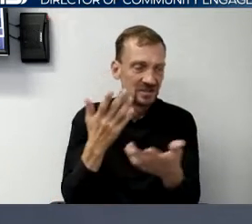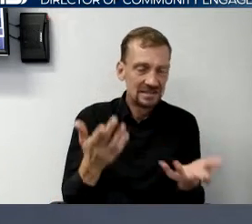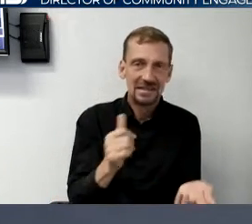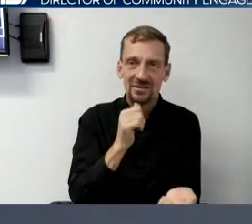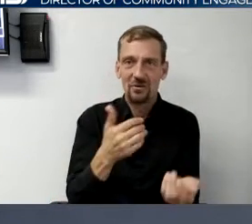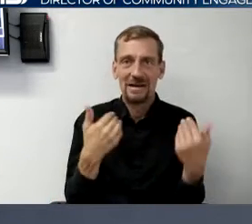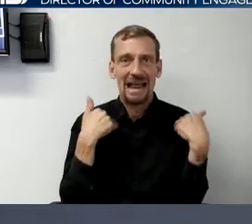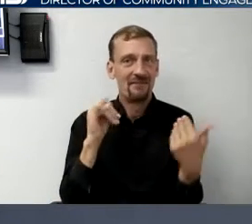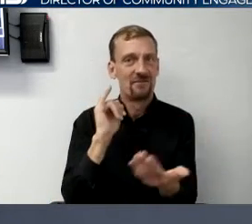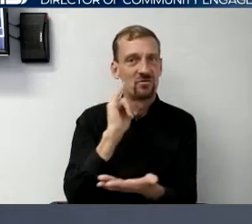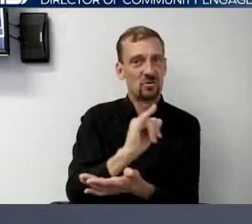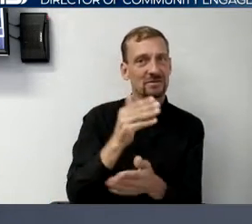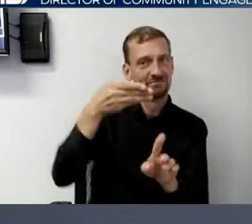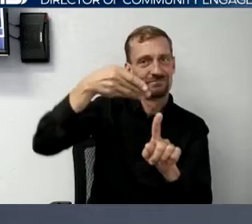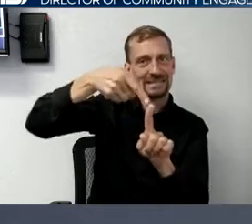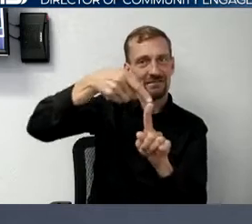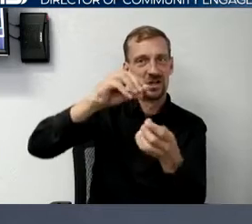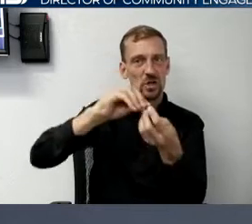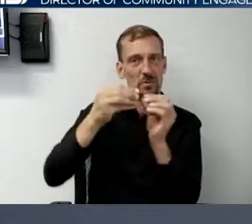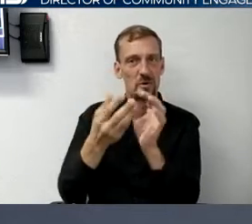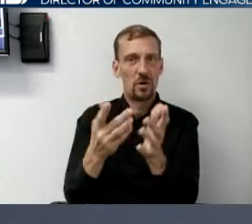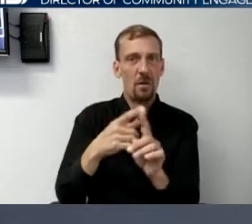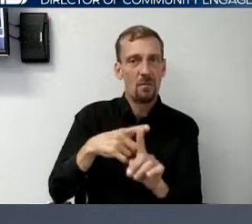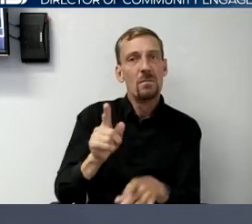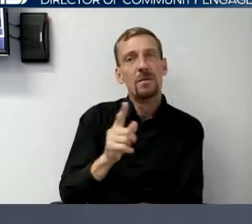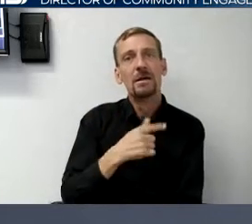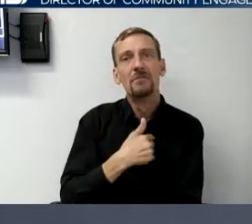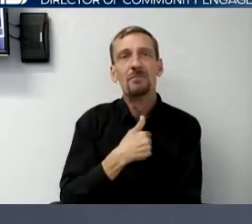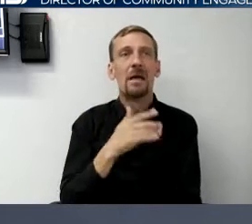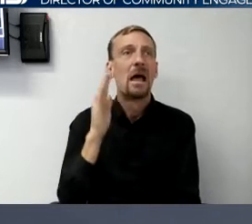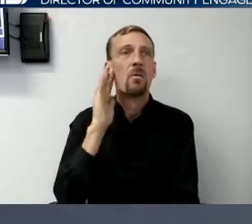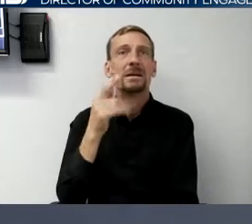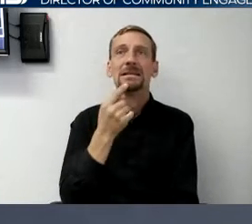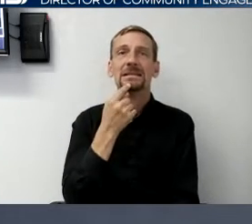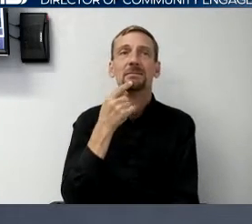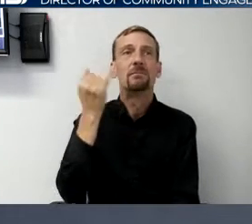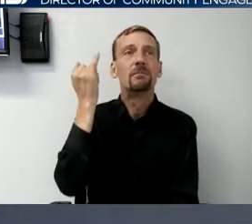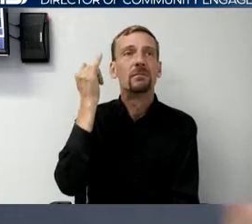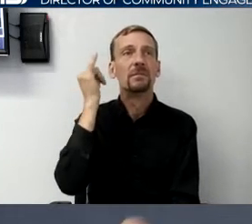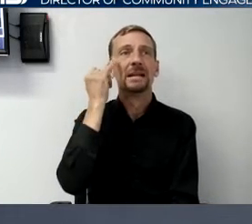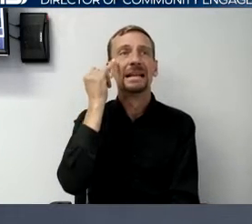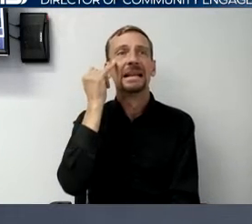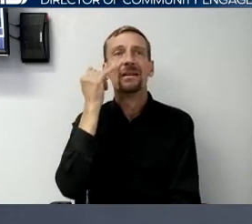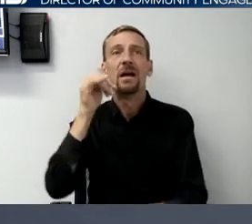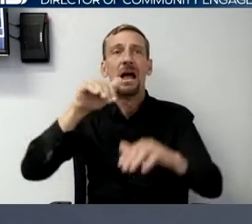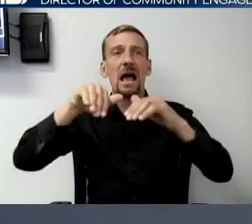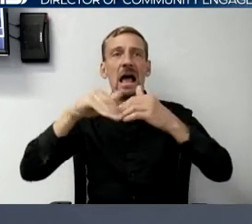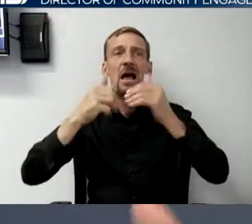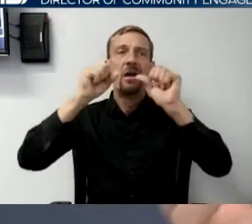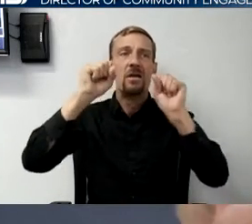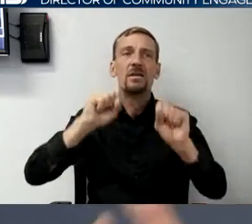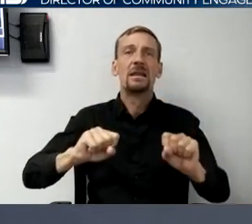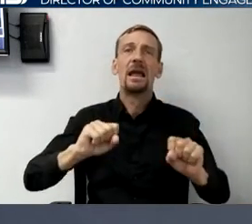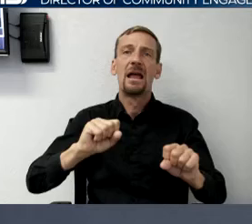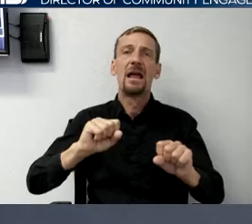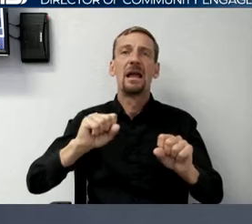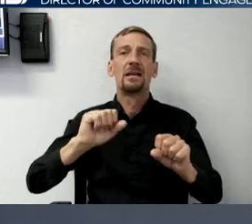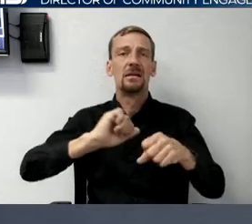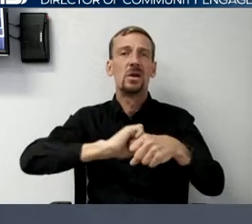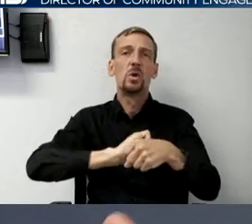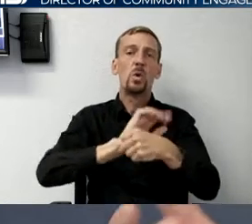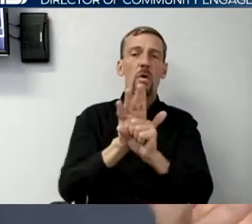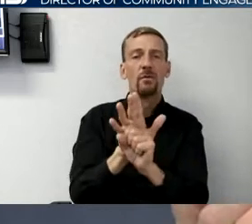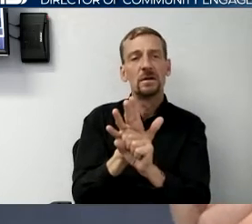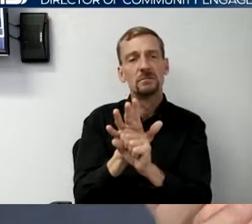year. But I would say even if we did, to say how does the